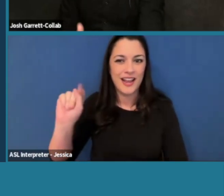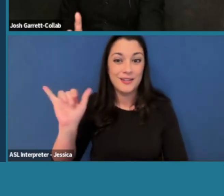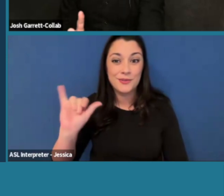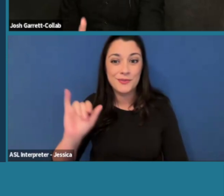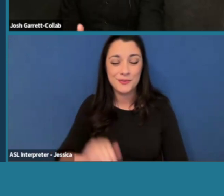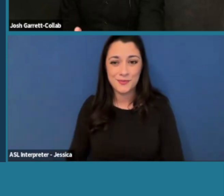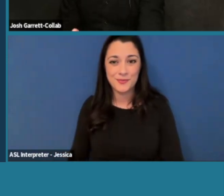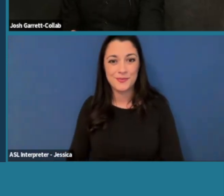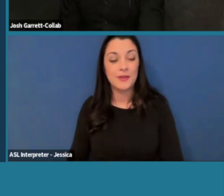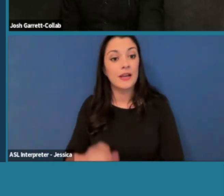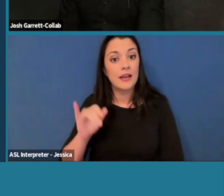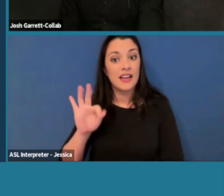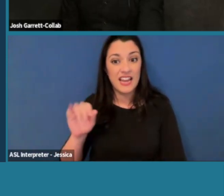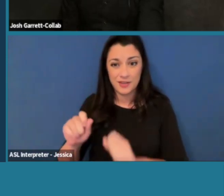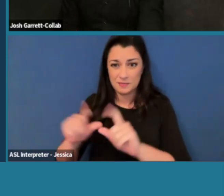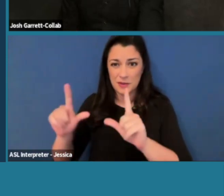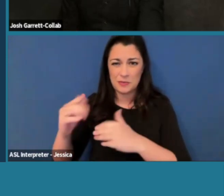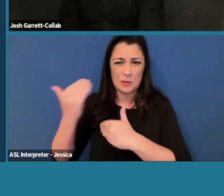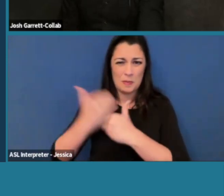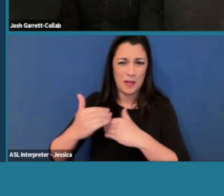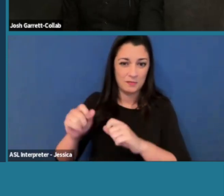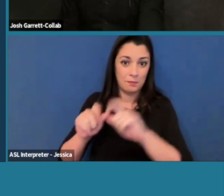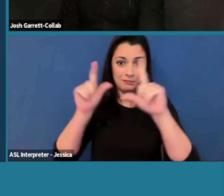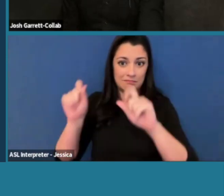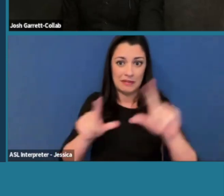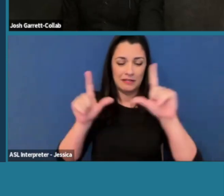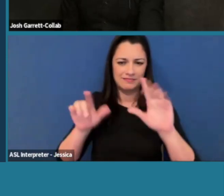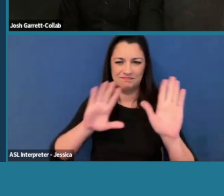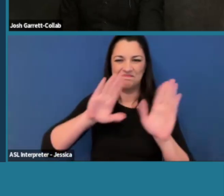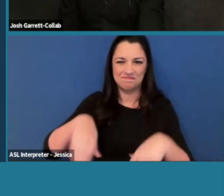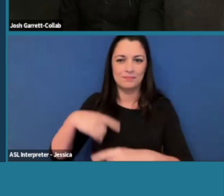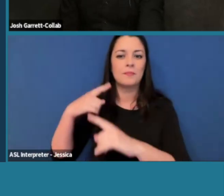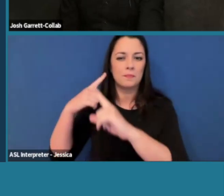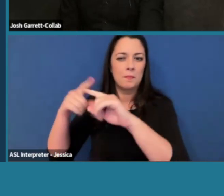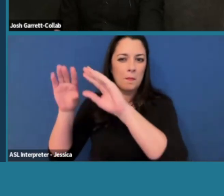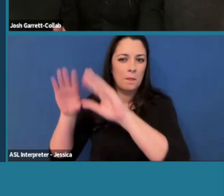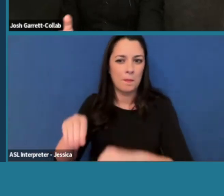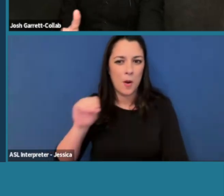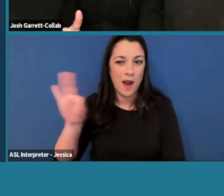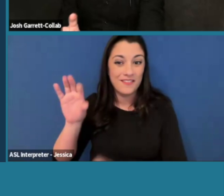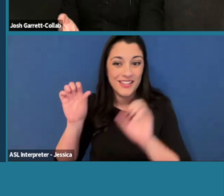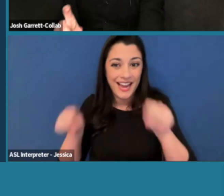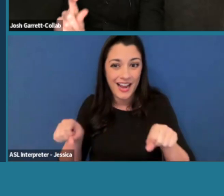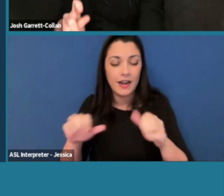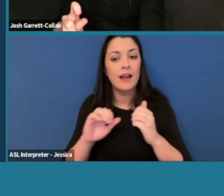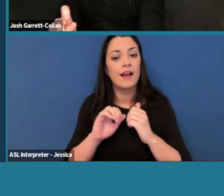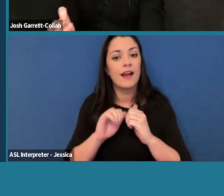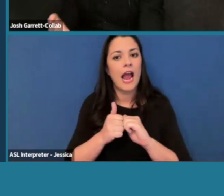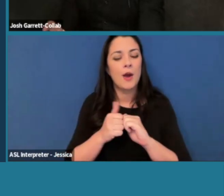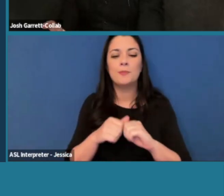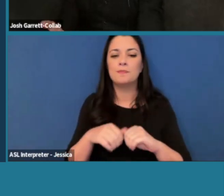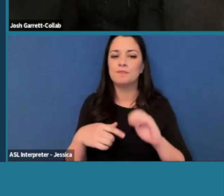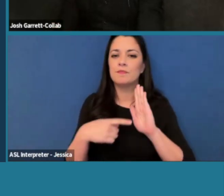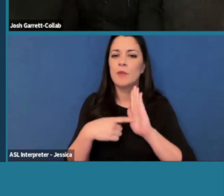If the chat pop-ups are bothersome to you, you can turn those off. You would do so by doing the show